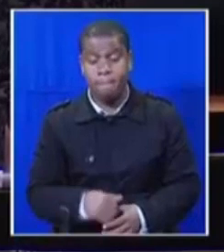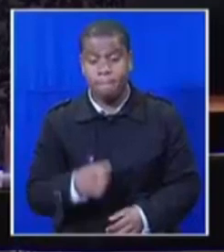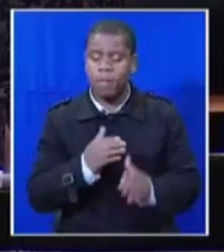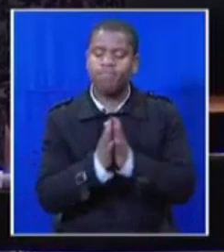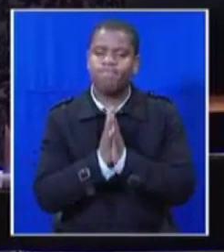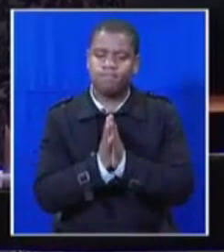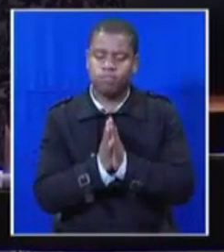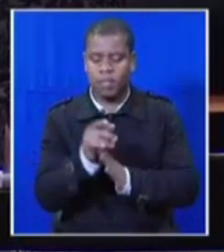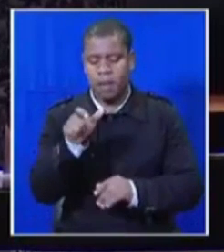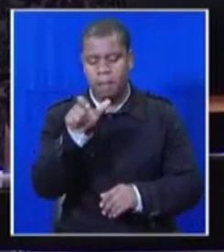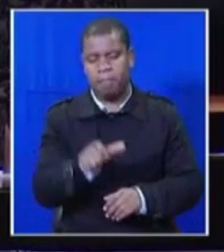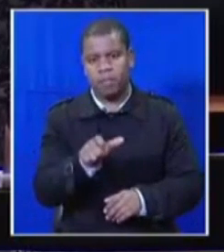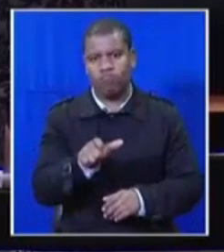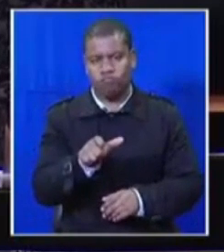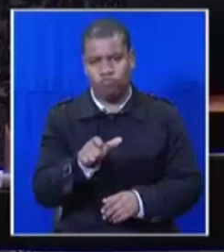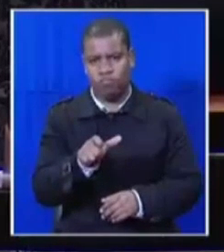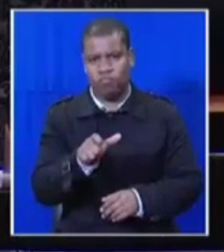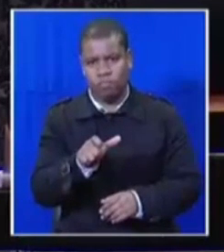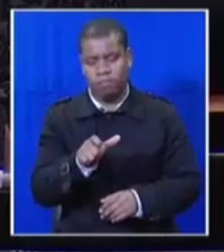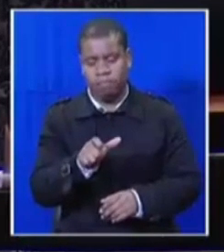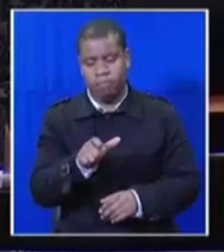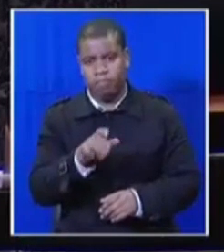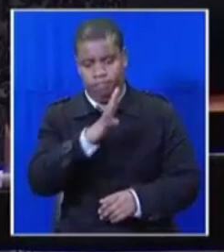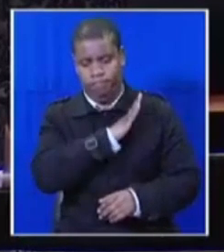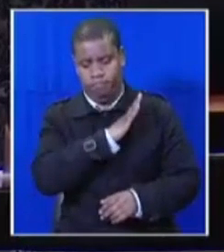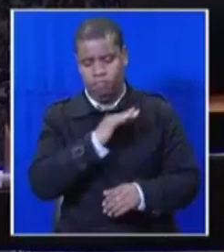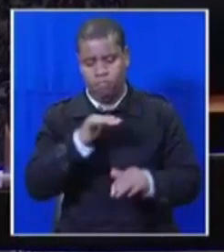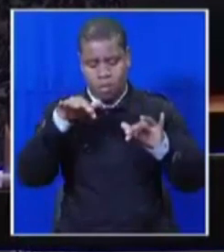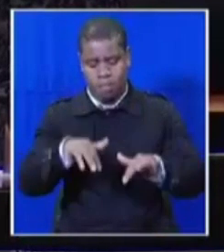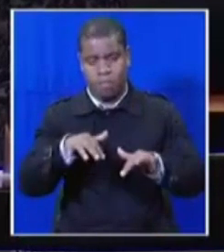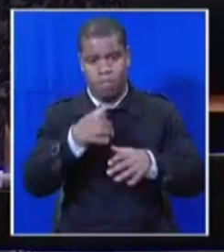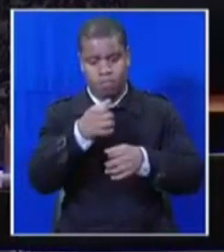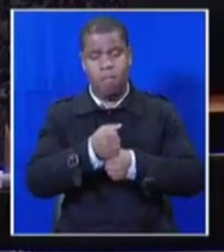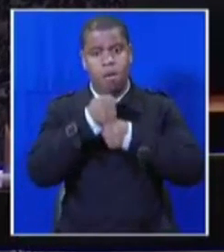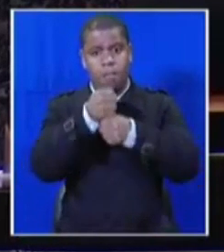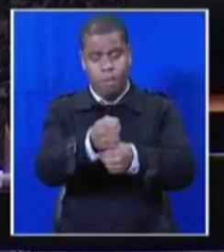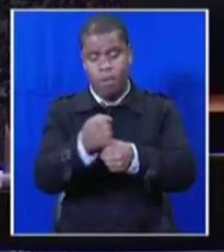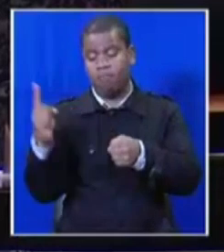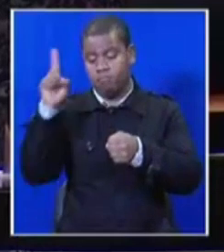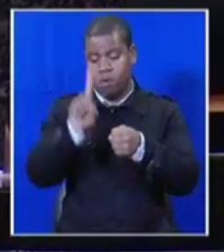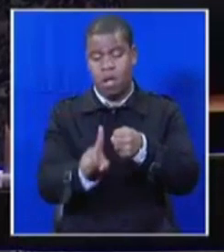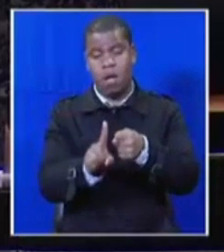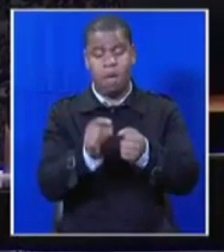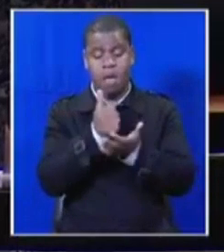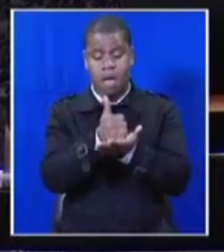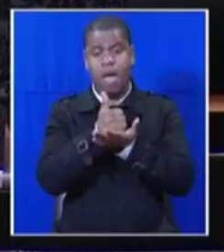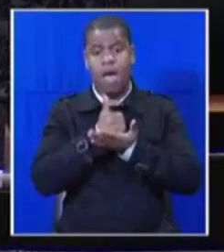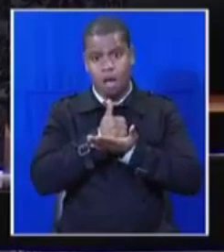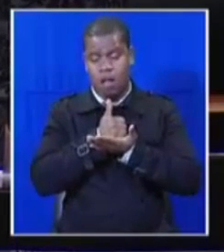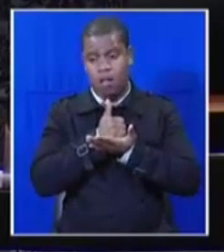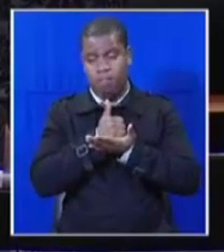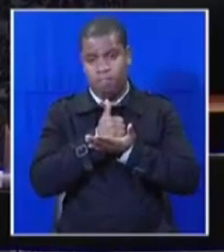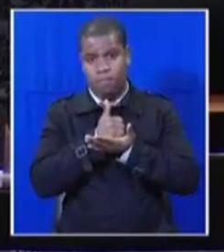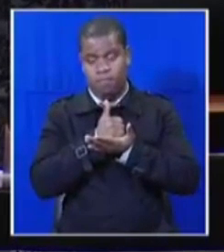of Arms to come into the house and help us to remove